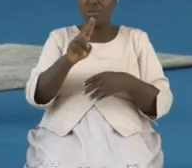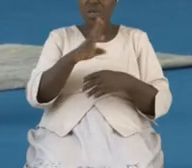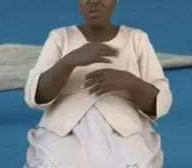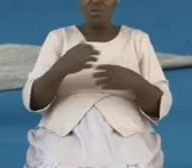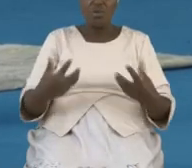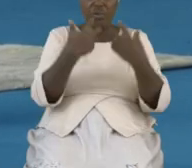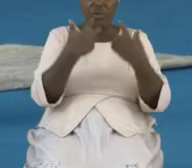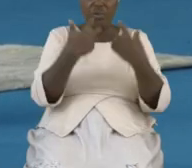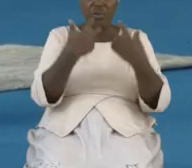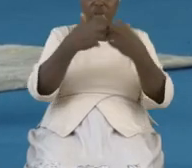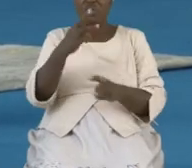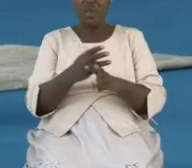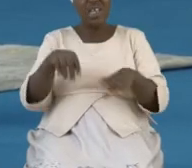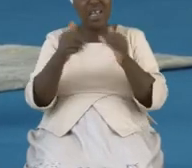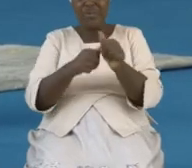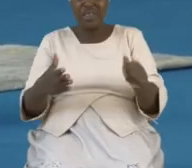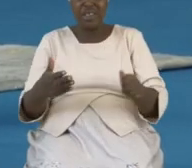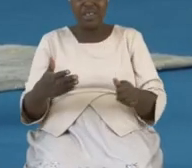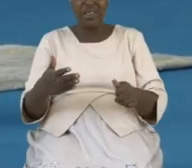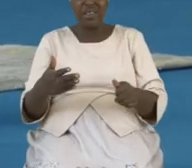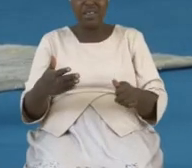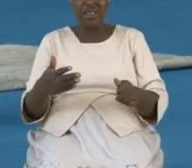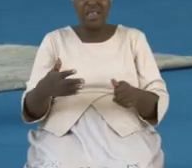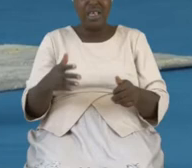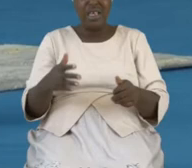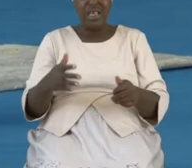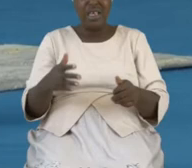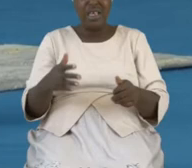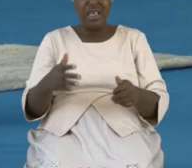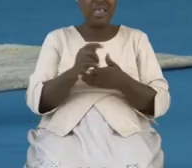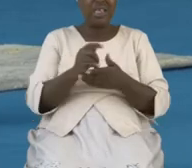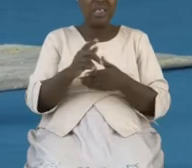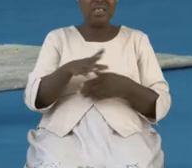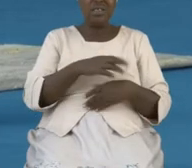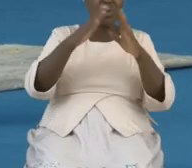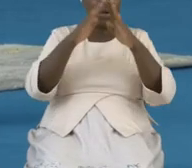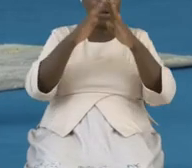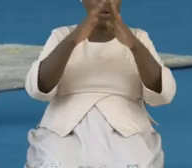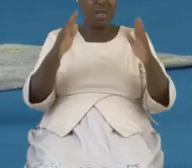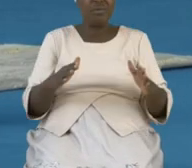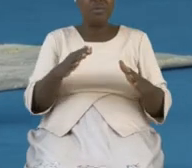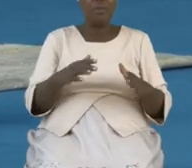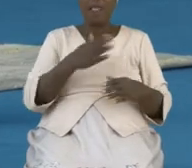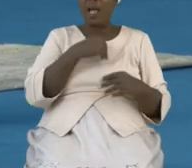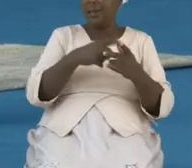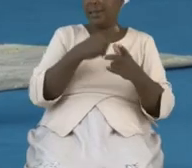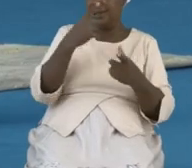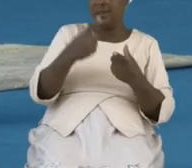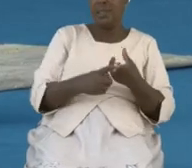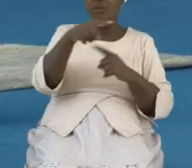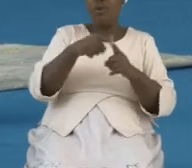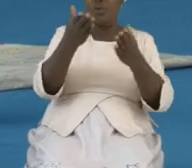everything, the equipage that will bring to your house. And then when you want to do